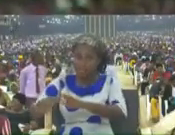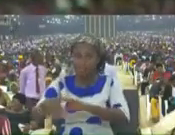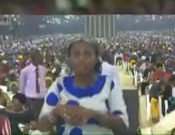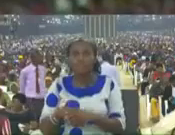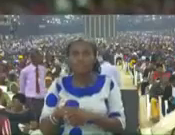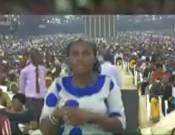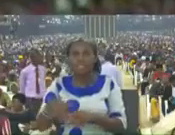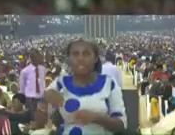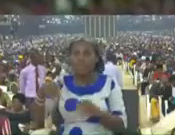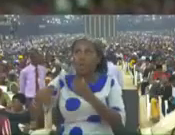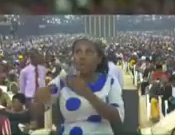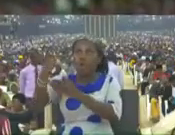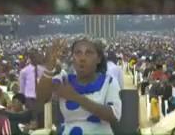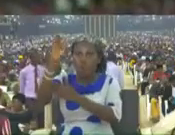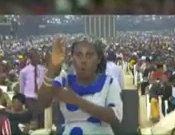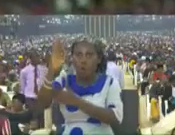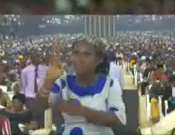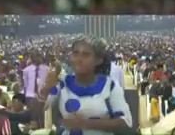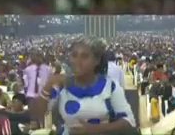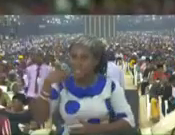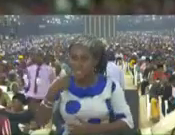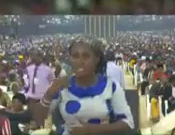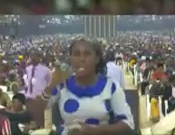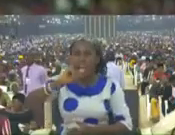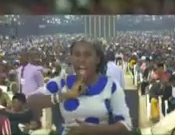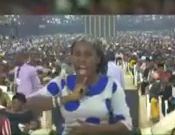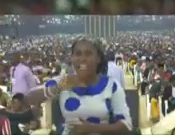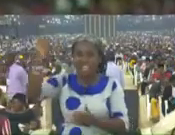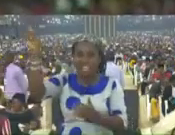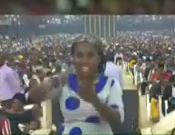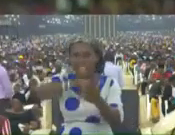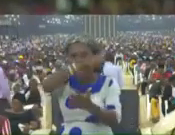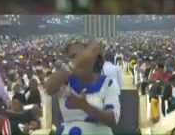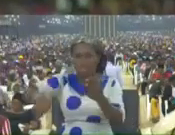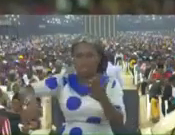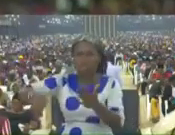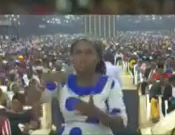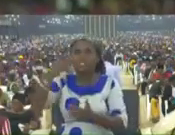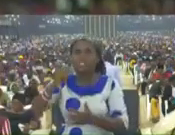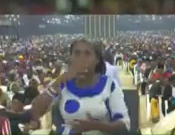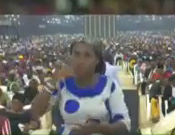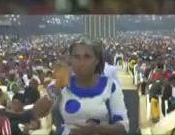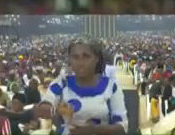The Almighty God said, I cancel the curse.